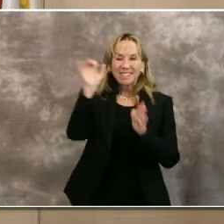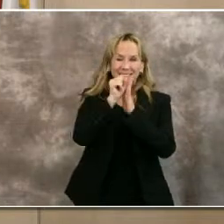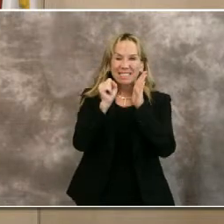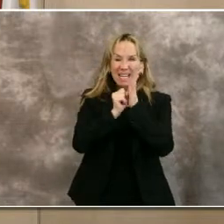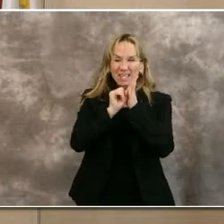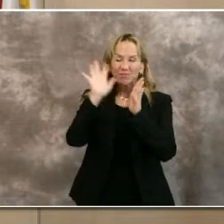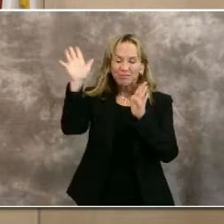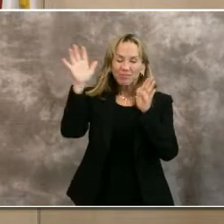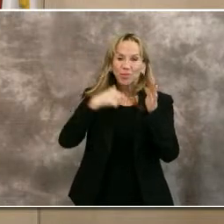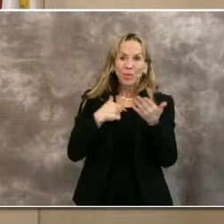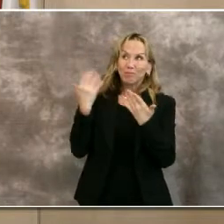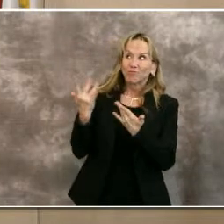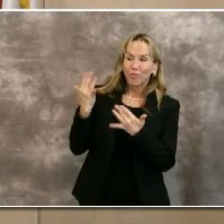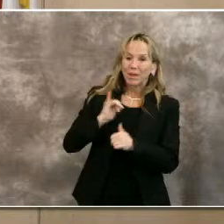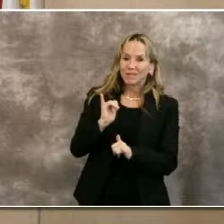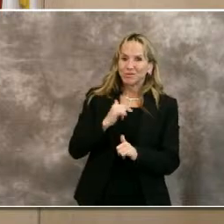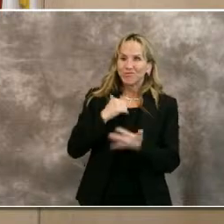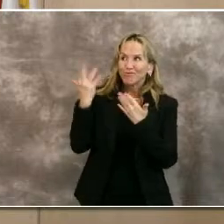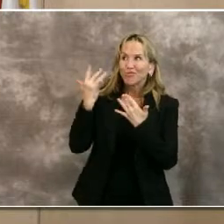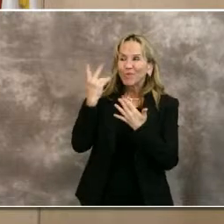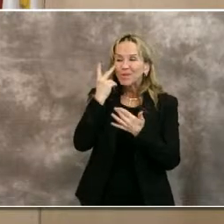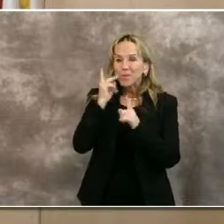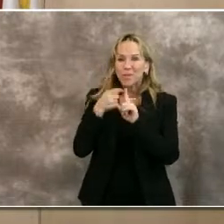the guidance from the state. Thank you.